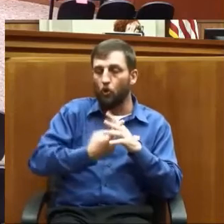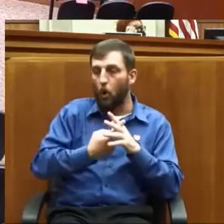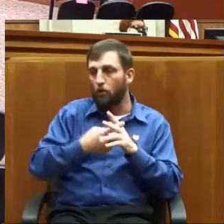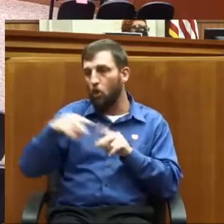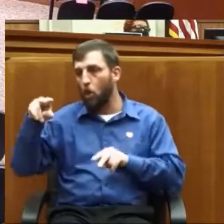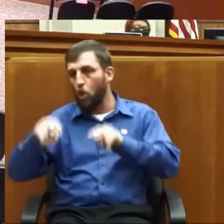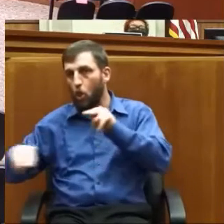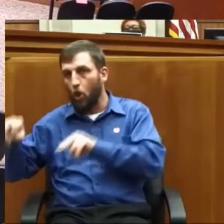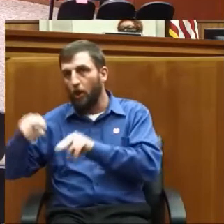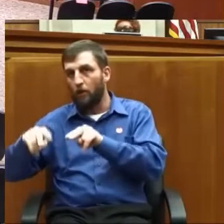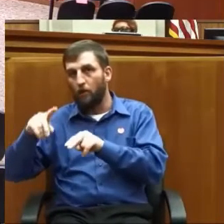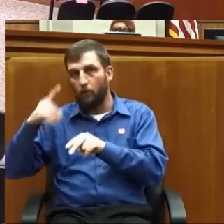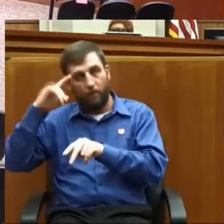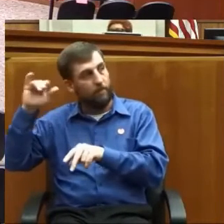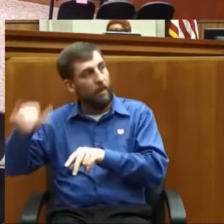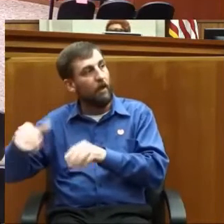that.